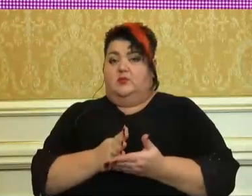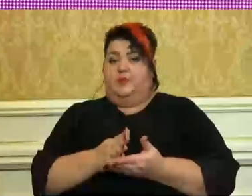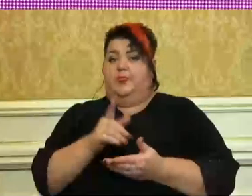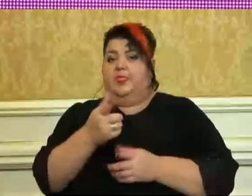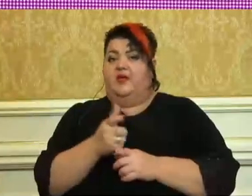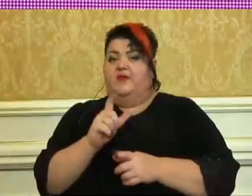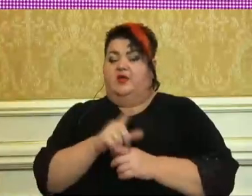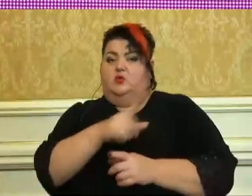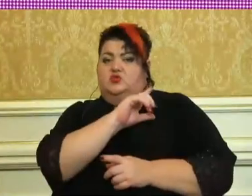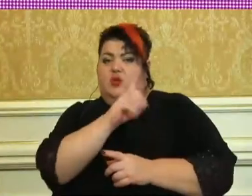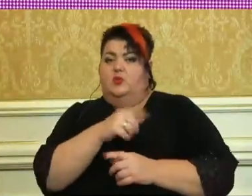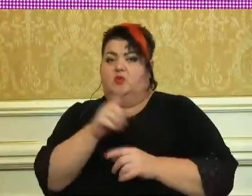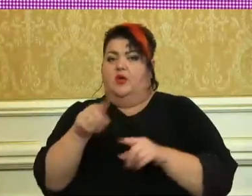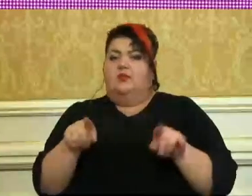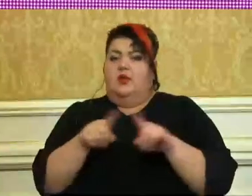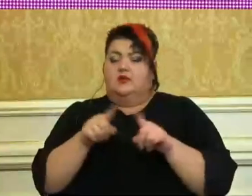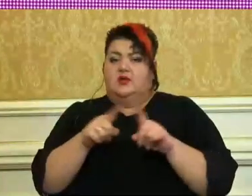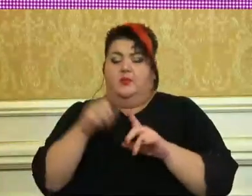education that any of us can earn.